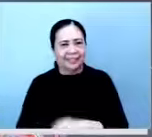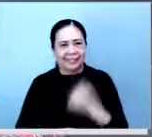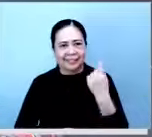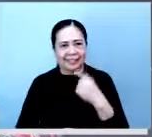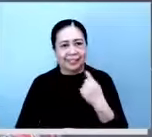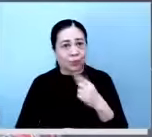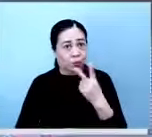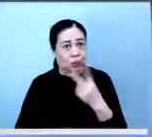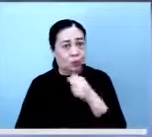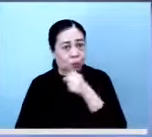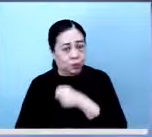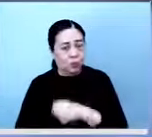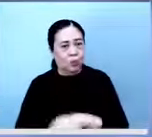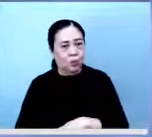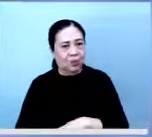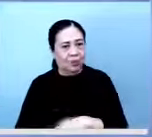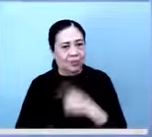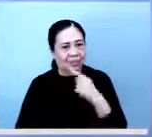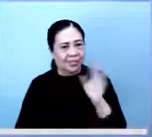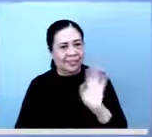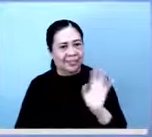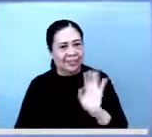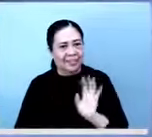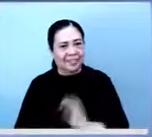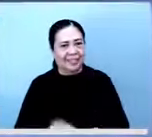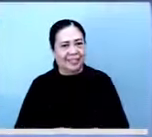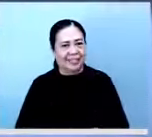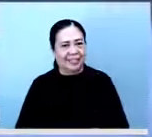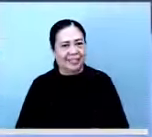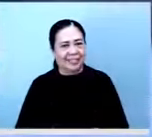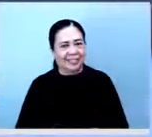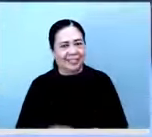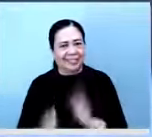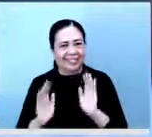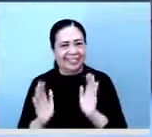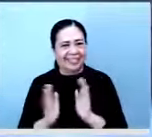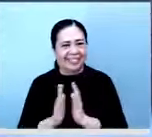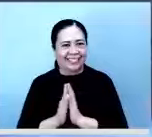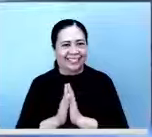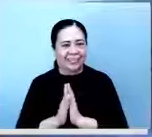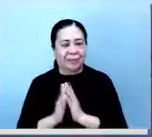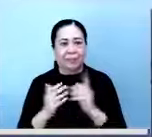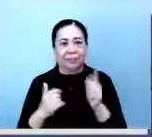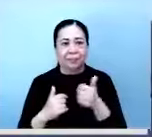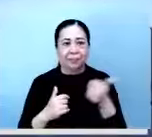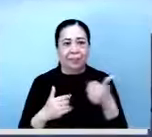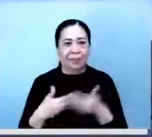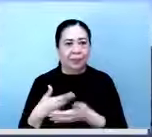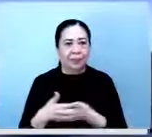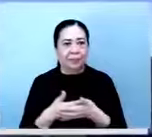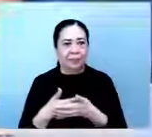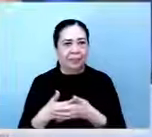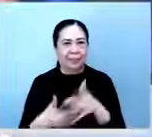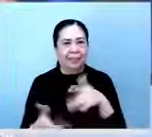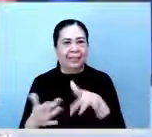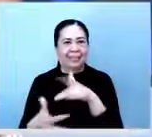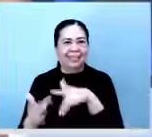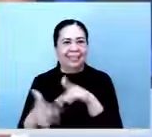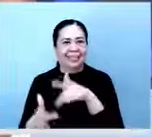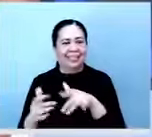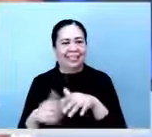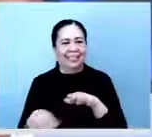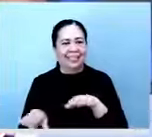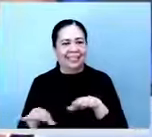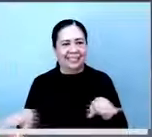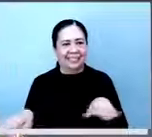2 years old! Yes! Say Amazing! Hi! Hi! Hello! And there's another baby roaming around the studio.